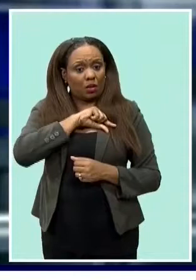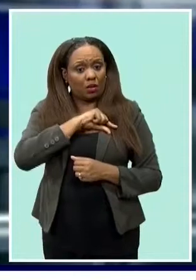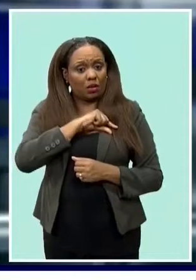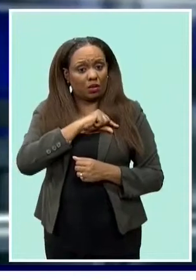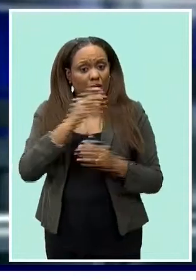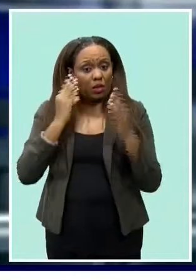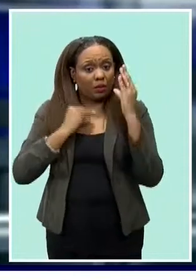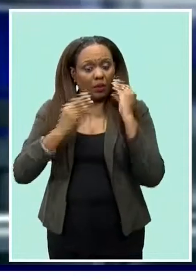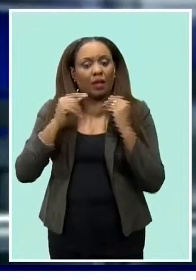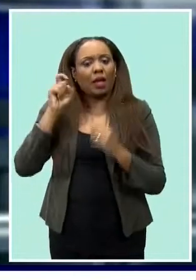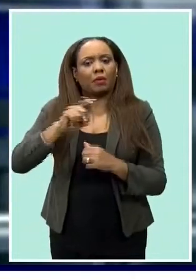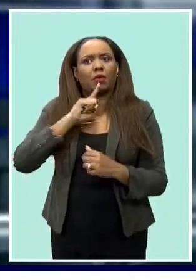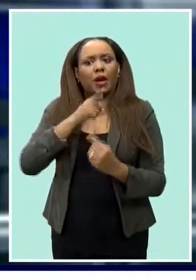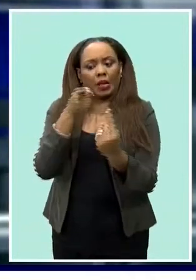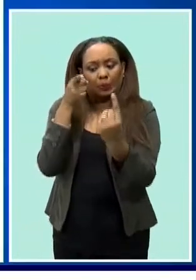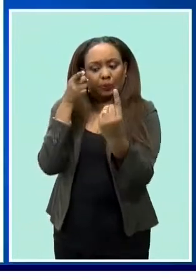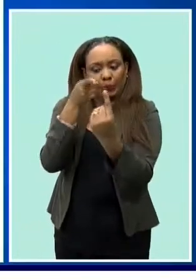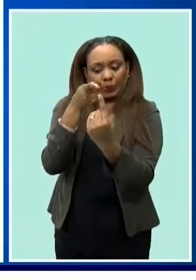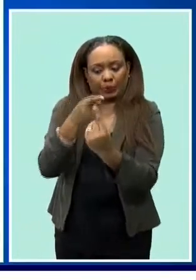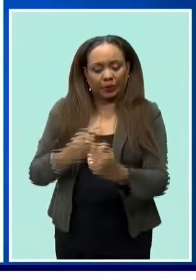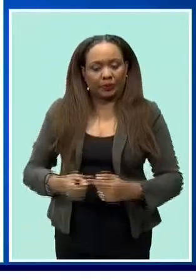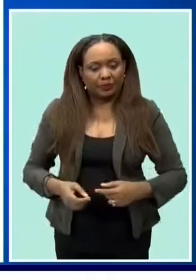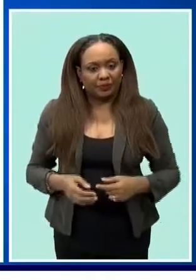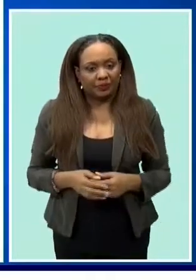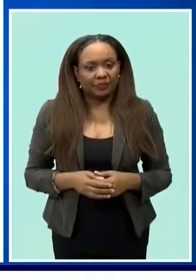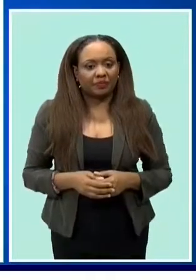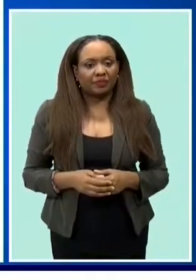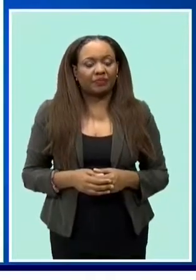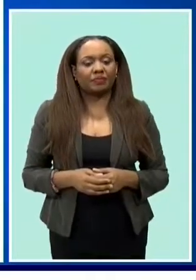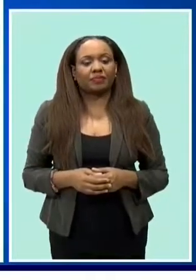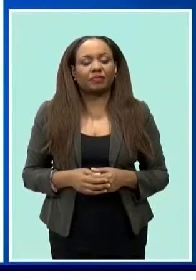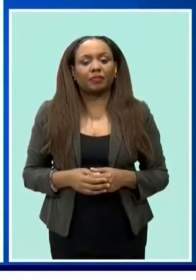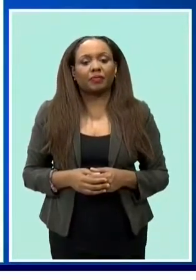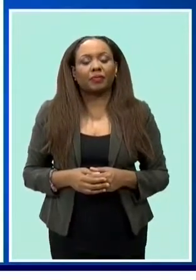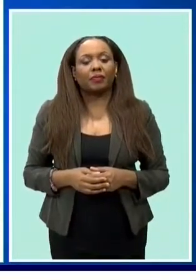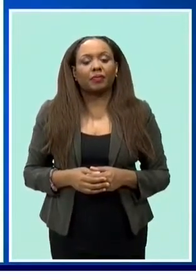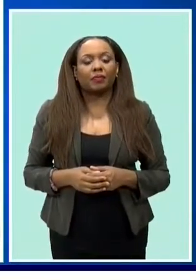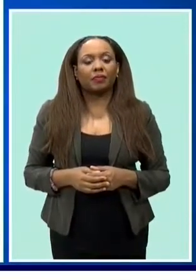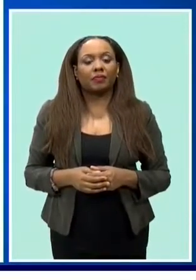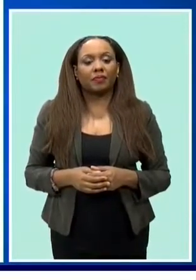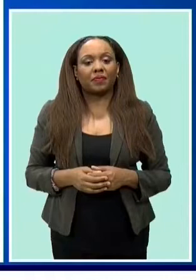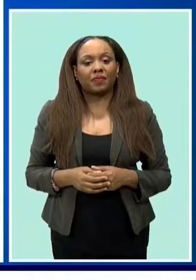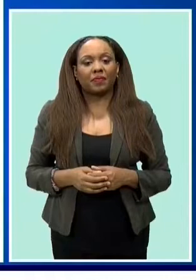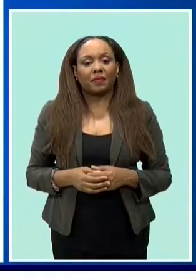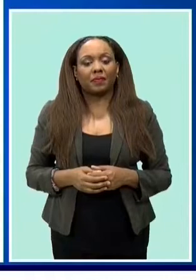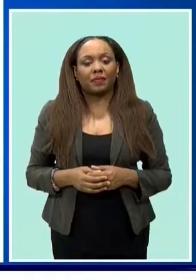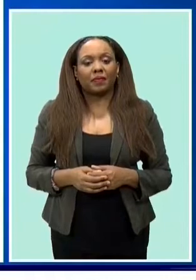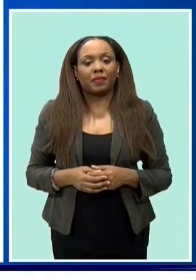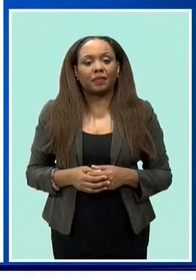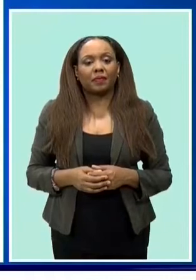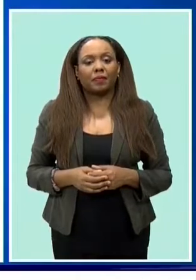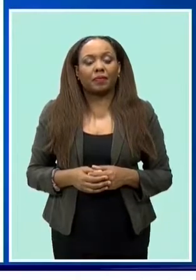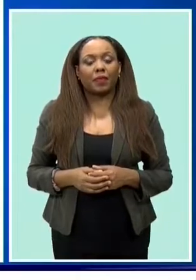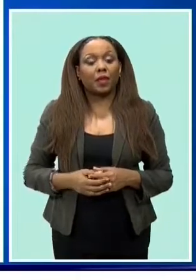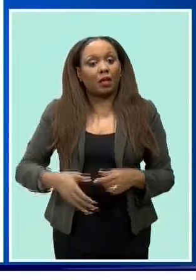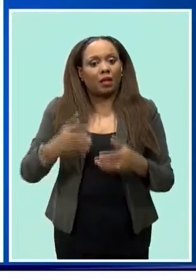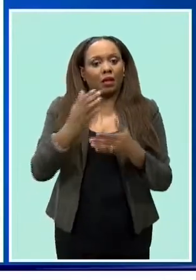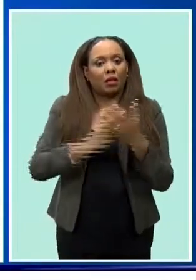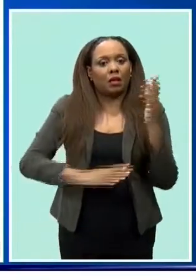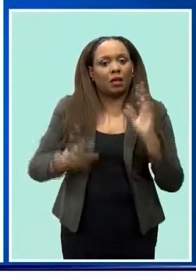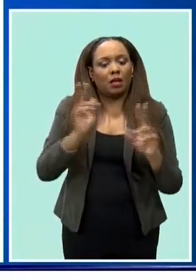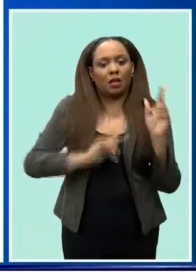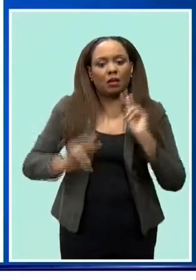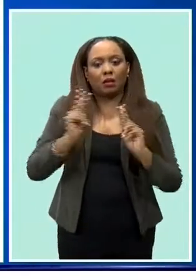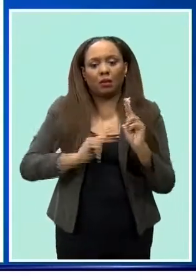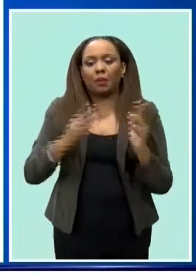a targeted way, so that you are then able to appeal to those sectoral interests, whether the people are